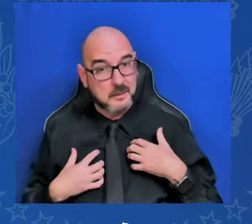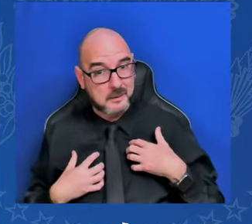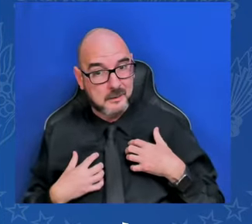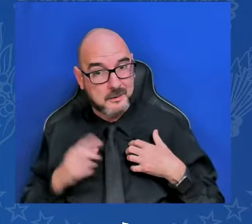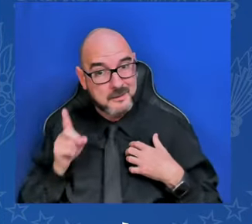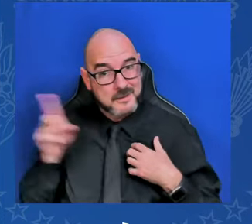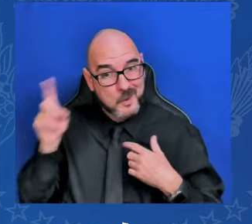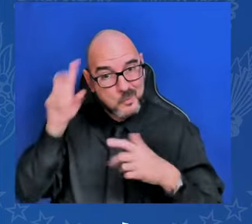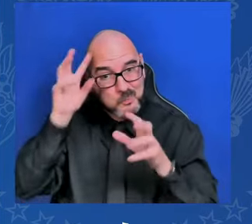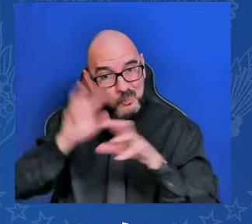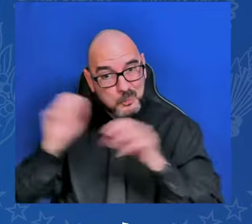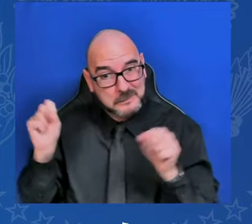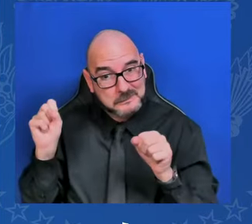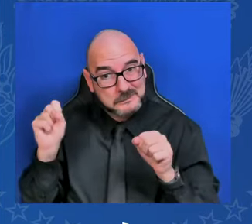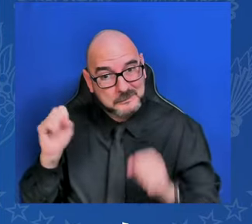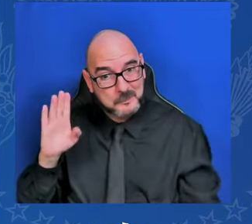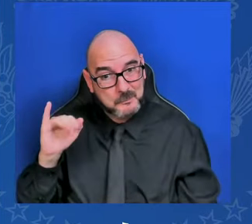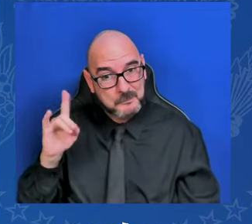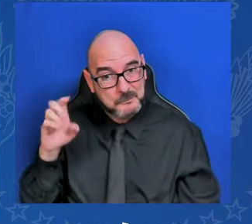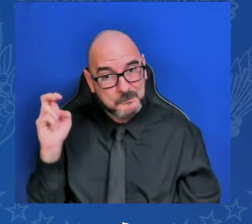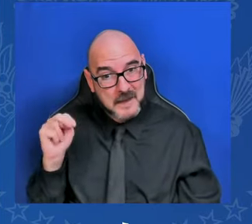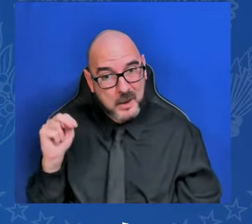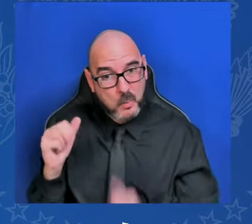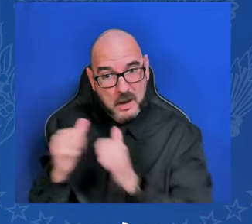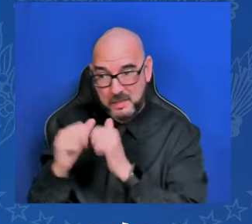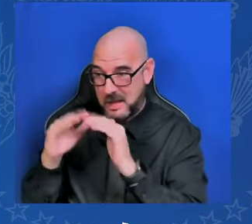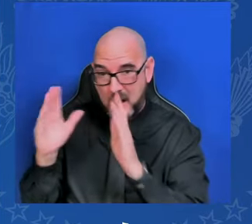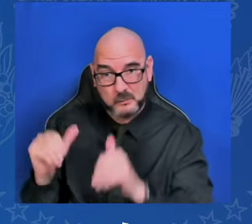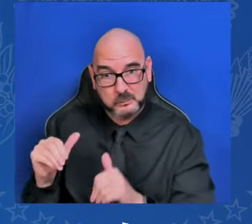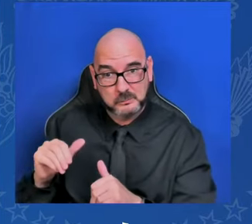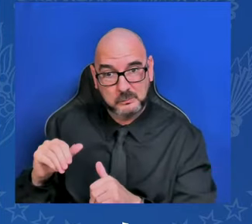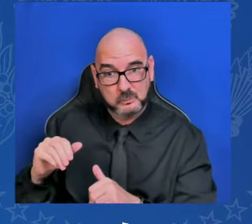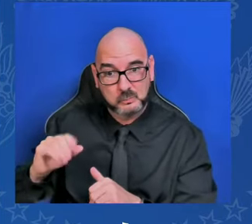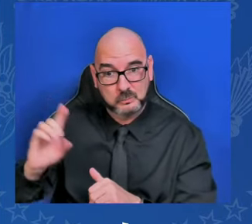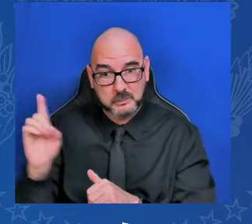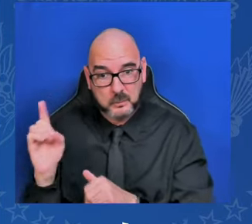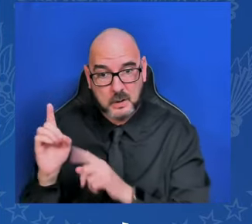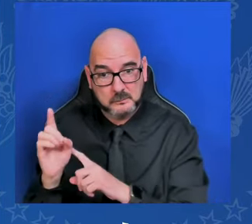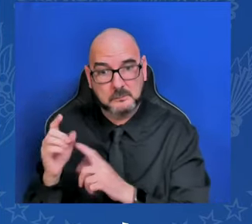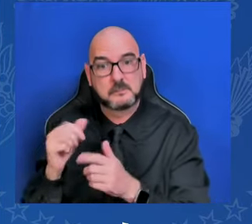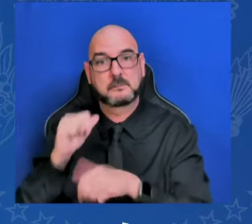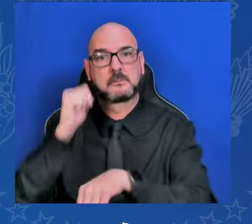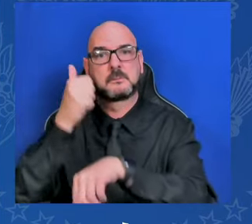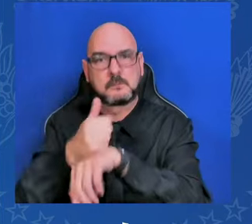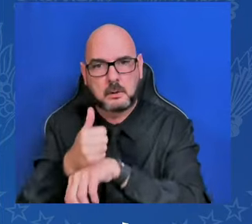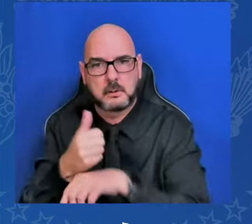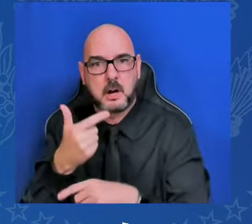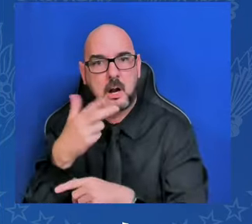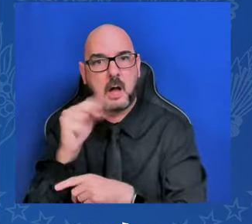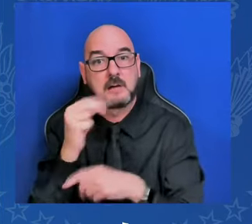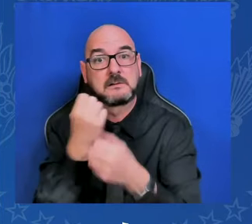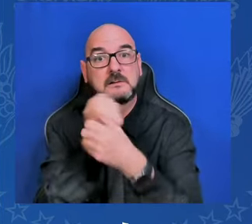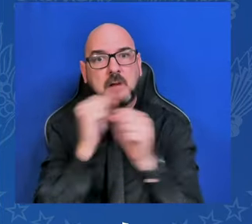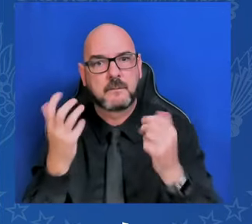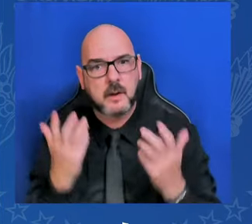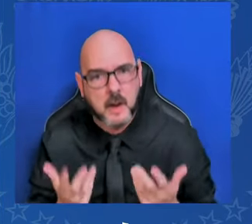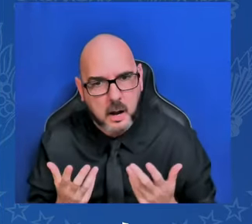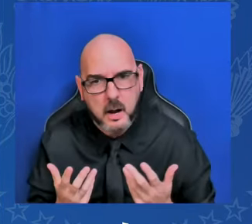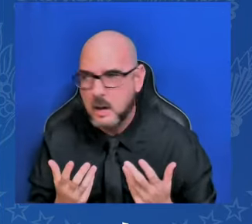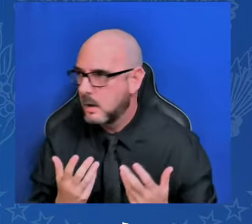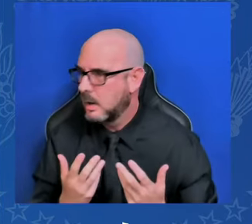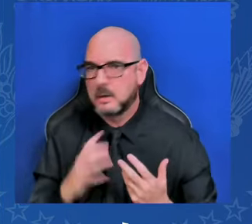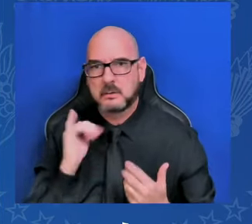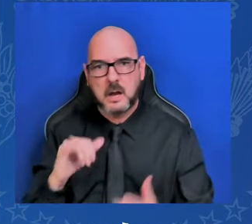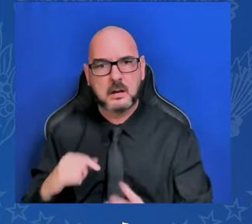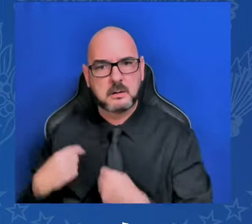House Democrats, we passed gun safety legislation for the first time in 30 years that will save lives